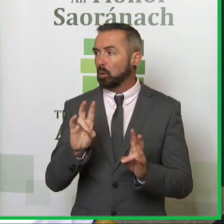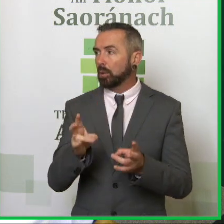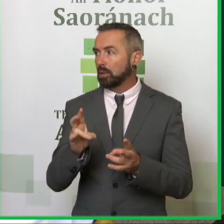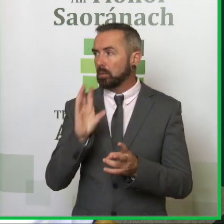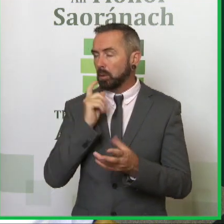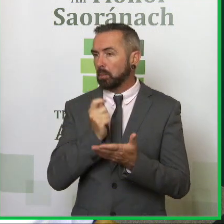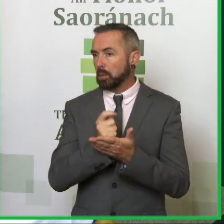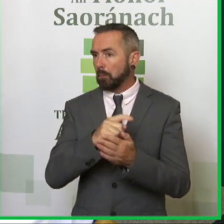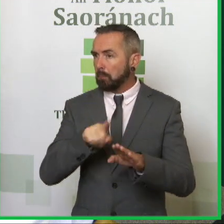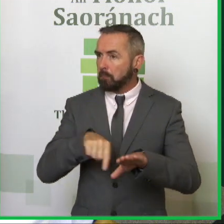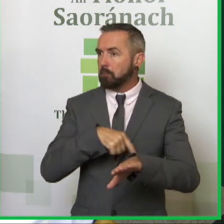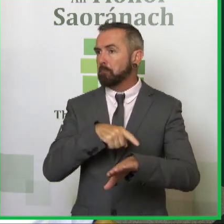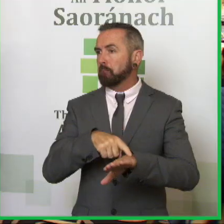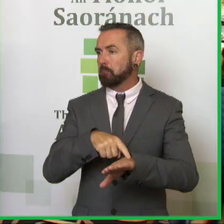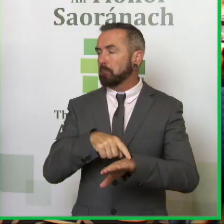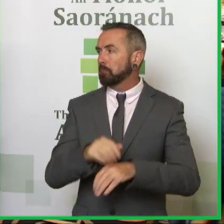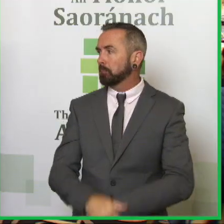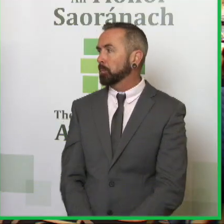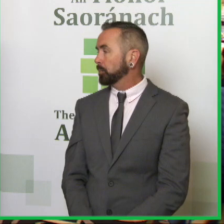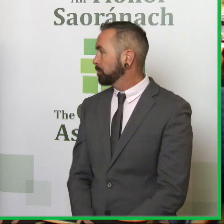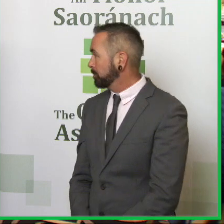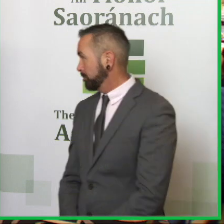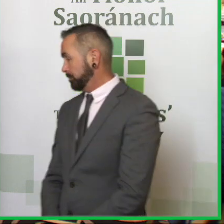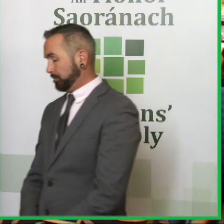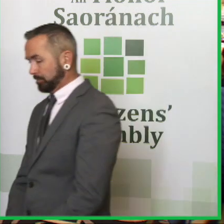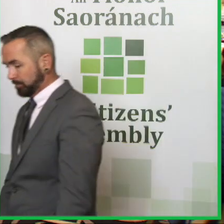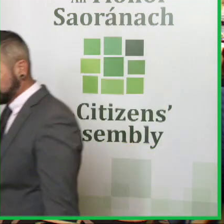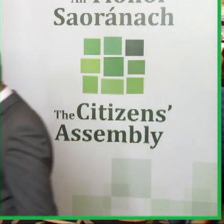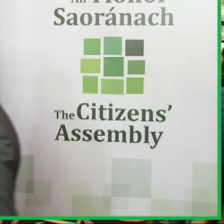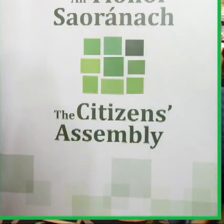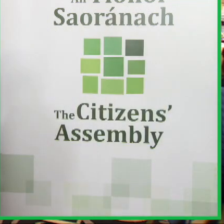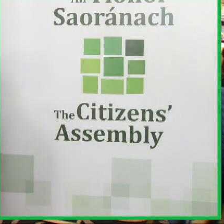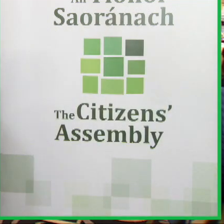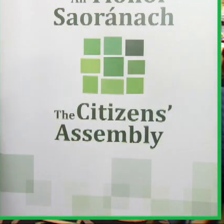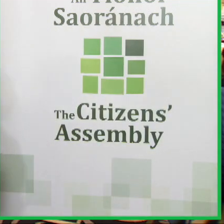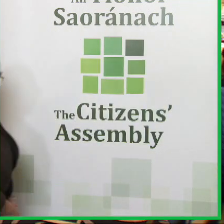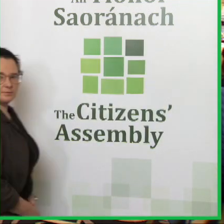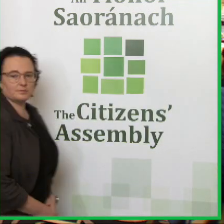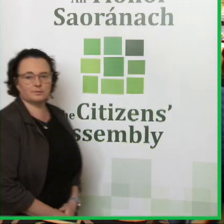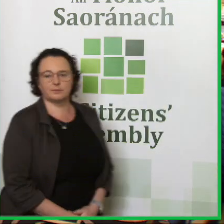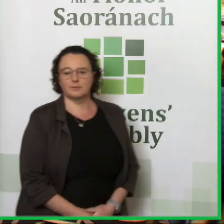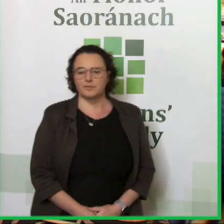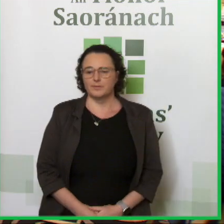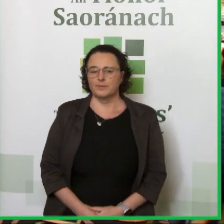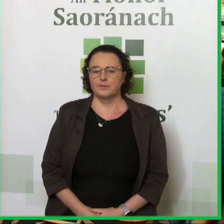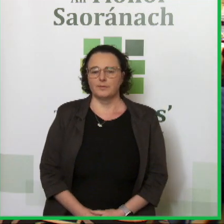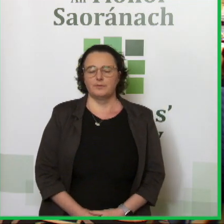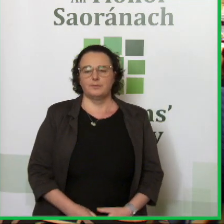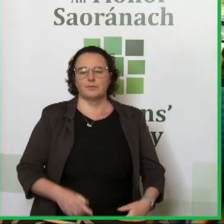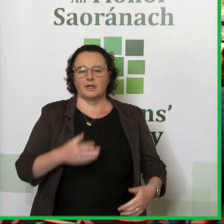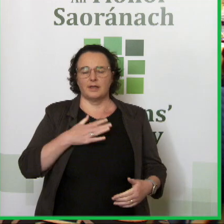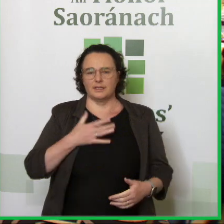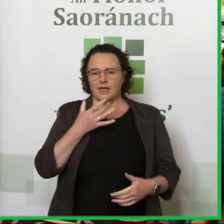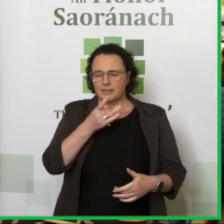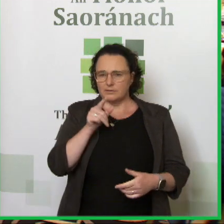really spending a lot of time on 6.2. I guess I just wanted to ask for clarification on what is meant